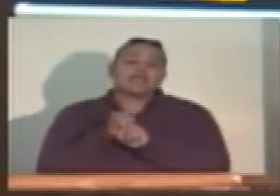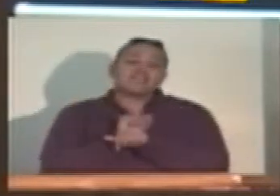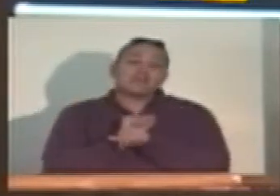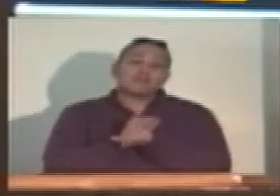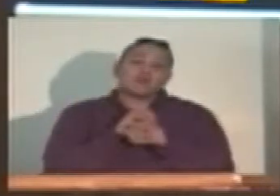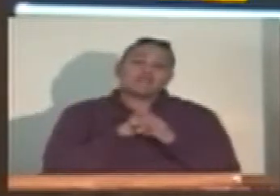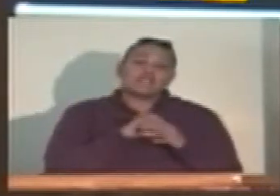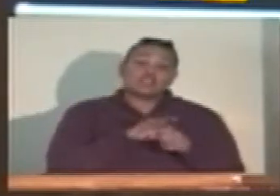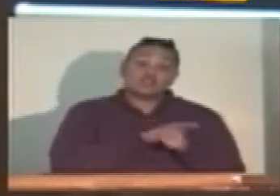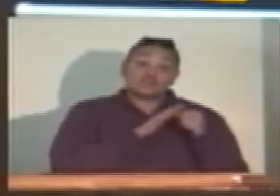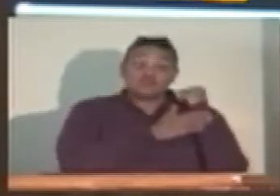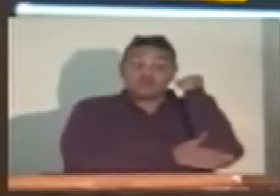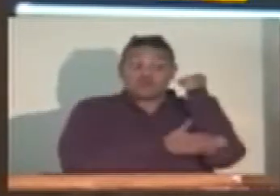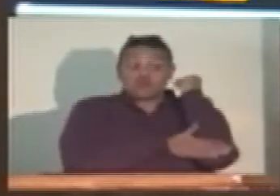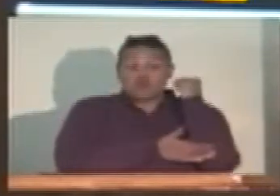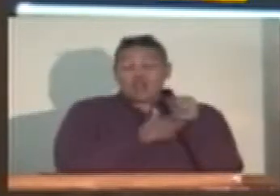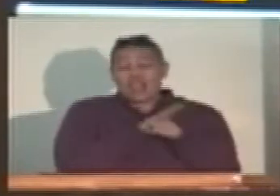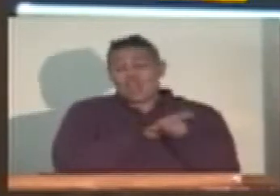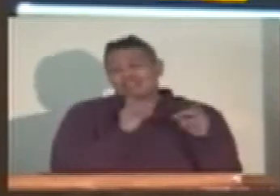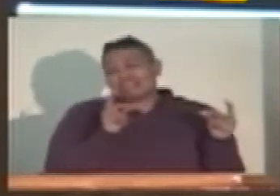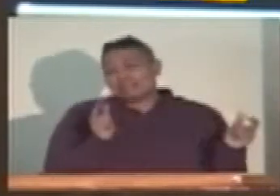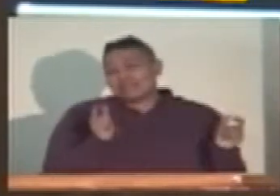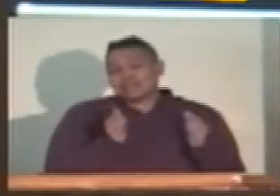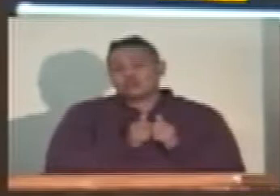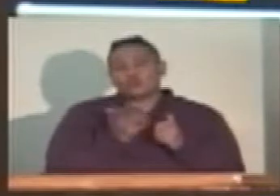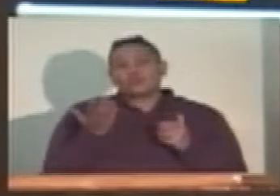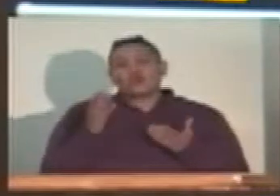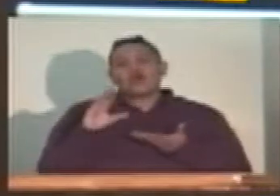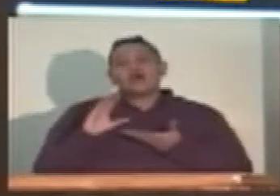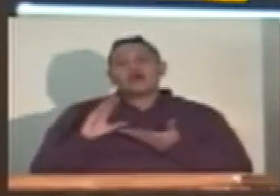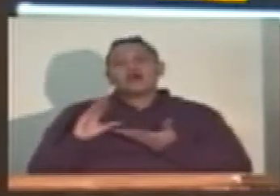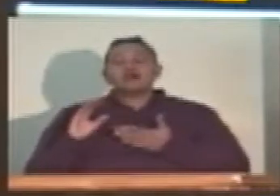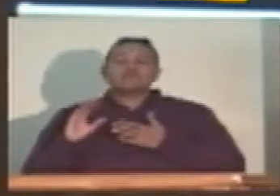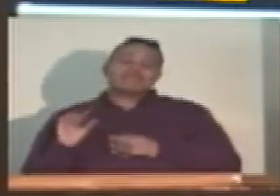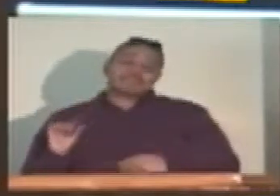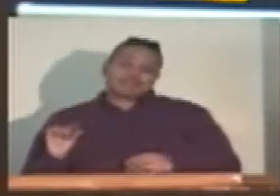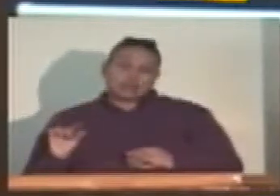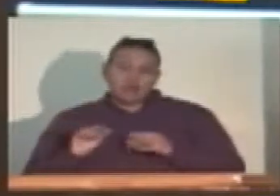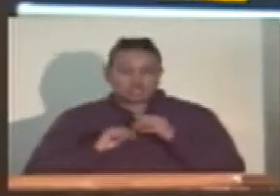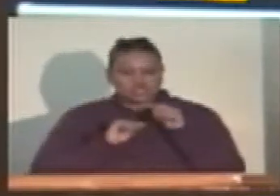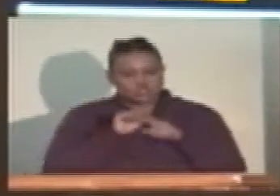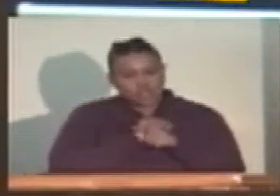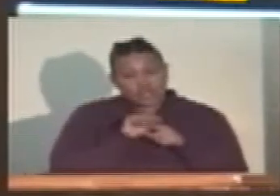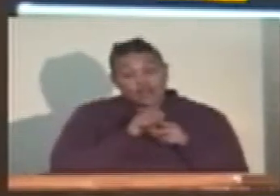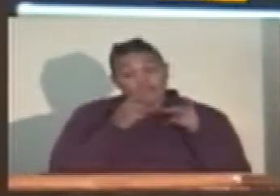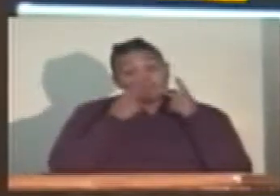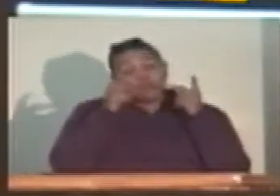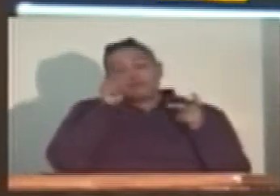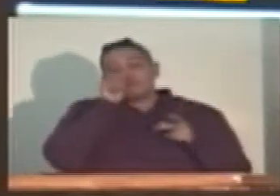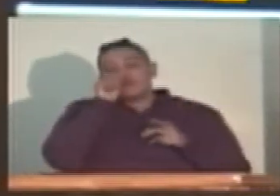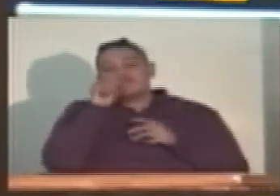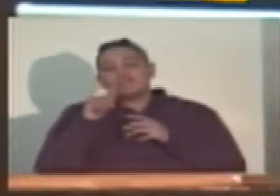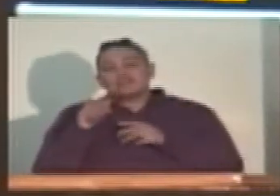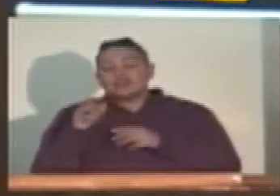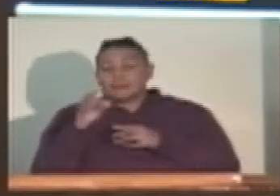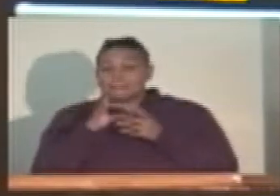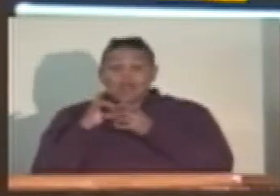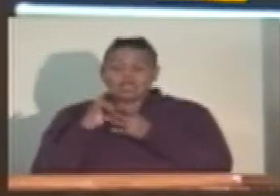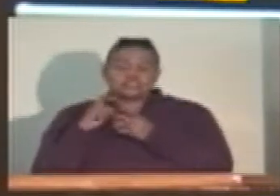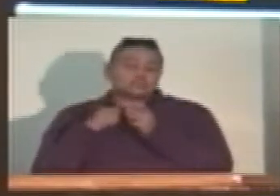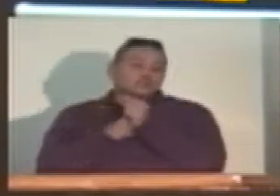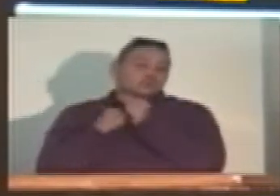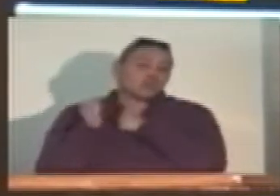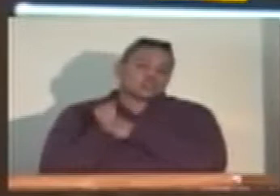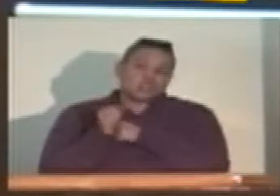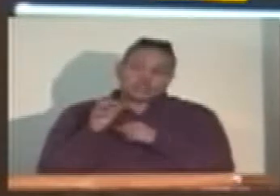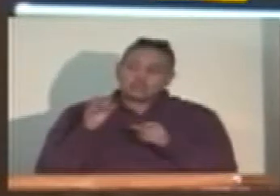the rural areas almost immediately with minimal training. A public-private partnership structured